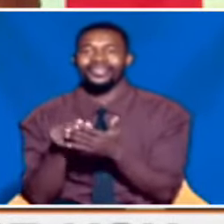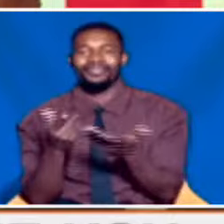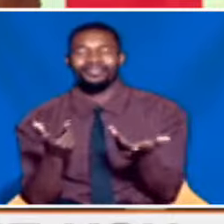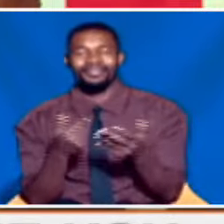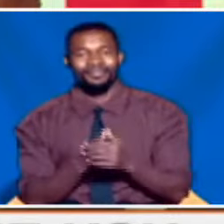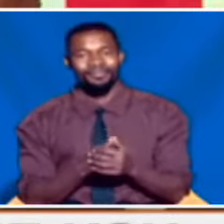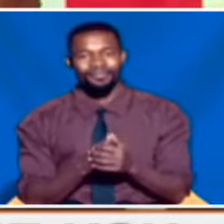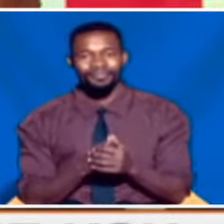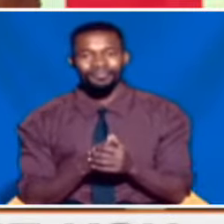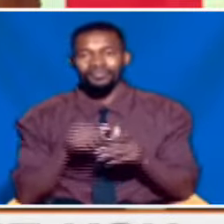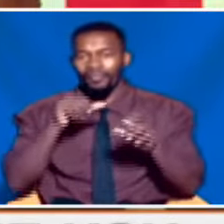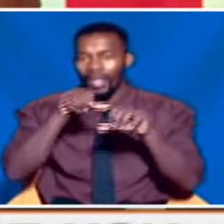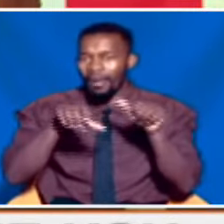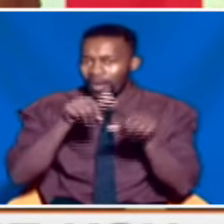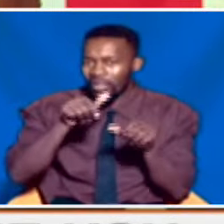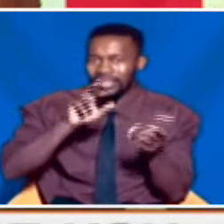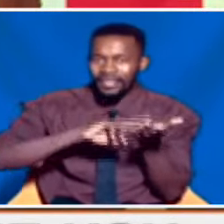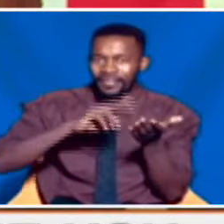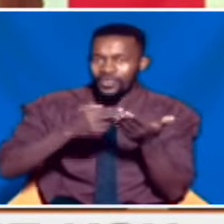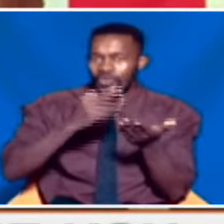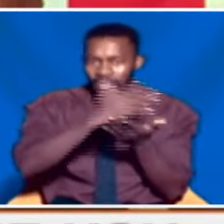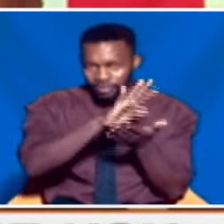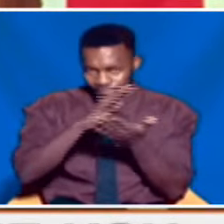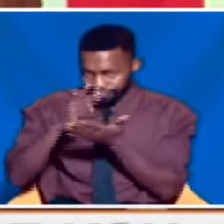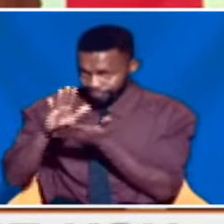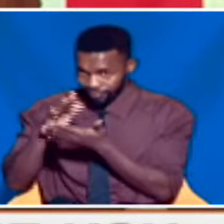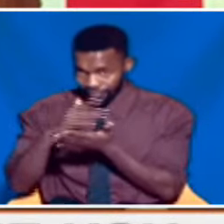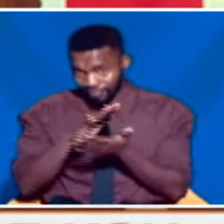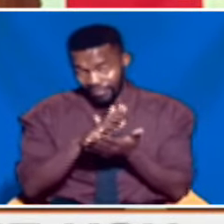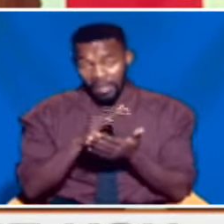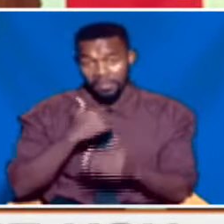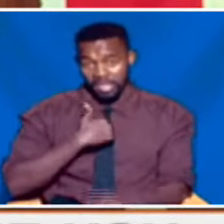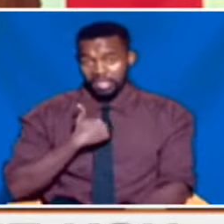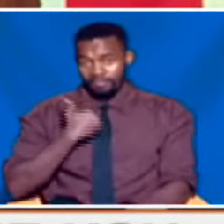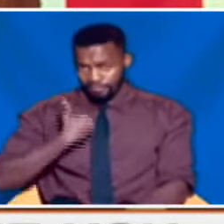matters revenue sharing, Rigathi Gachagua,